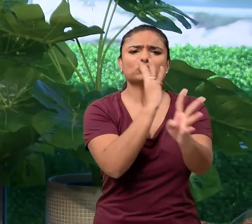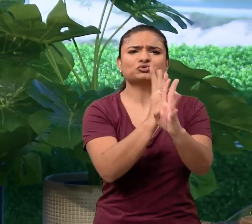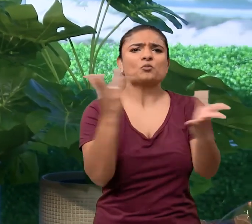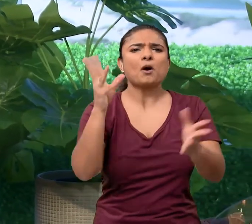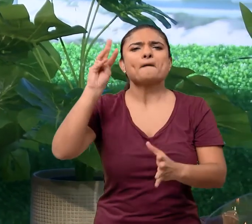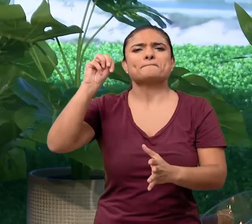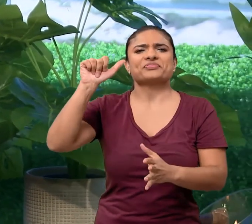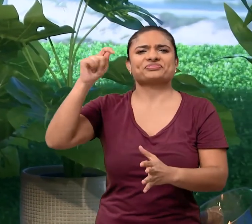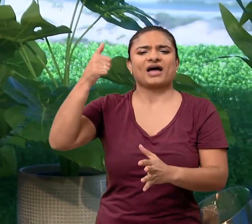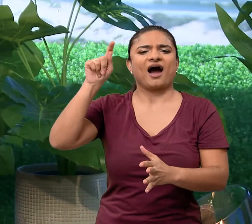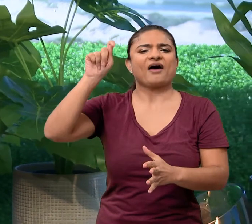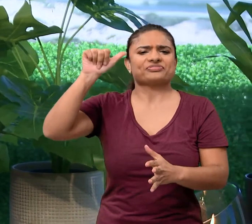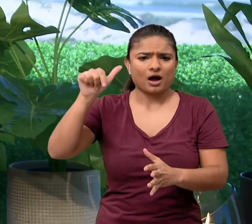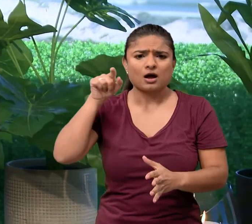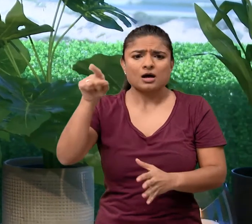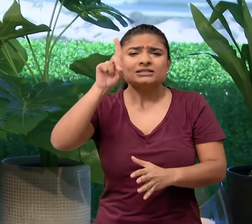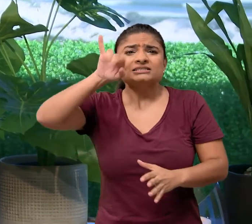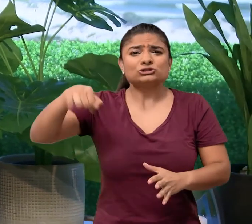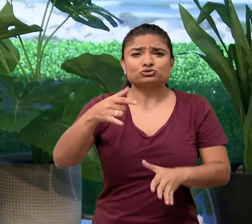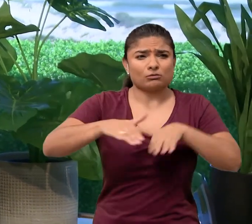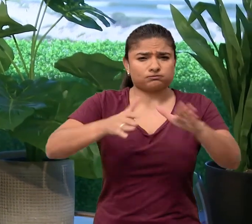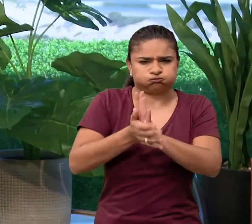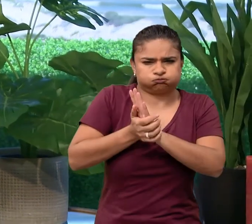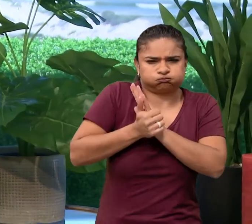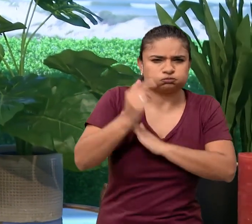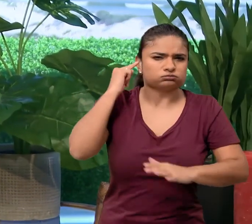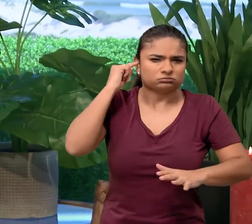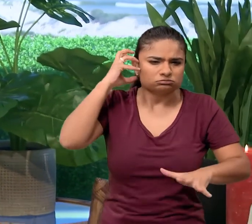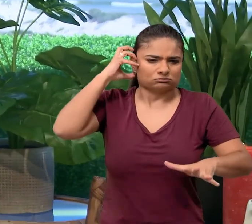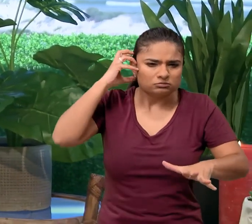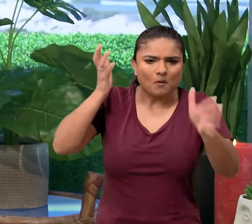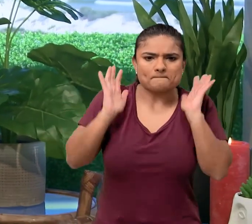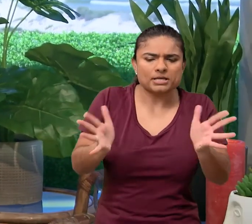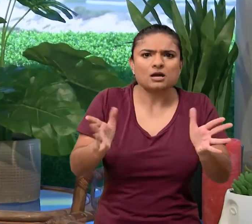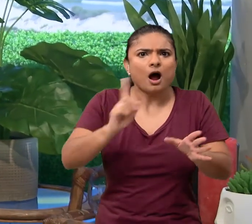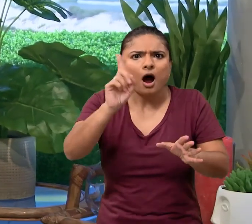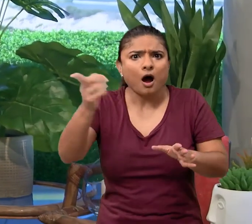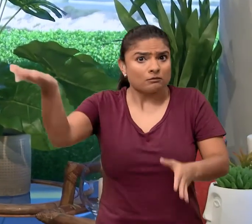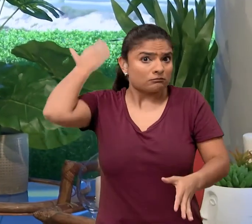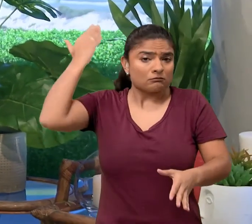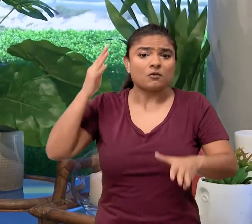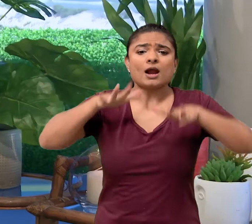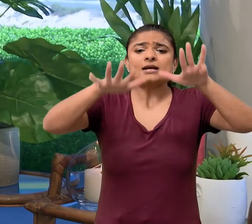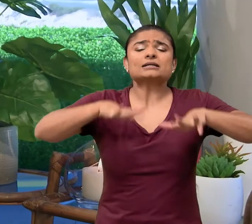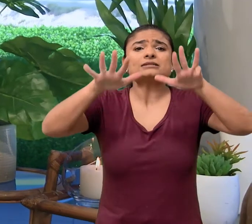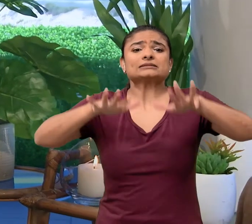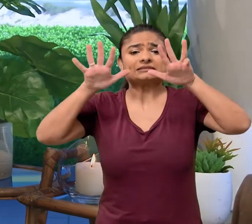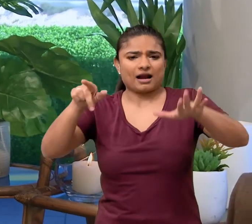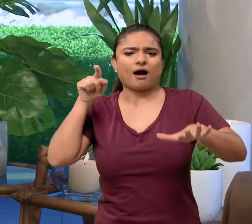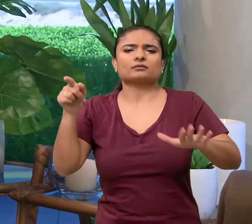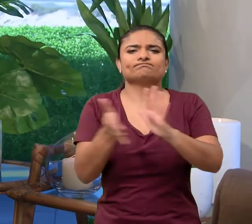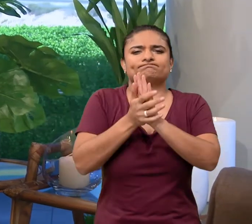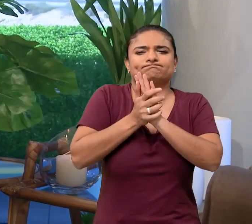Mthatha. DJ Kabila is not only a musical genius behind the decks, but was also a phenomenal dancer prior to his car accident